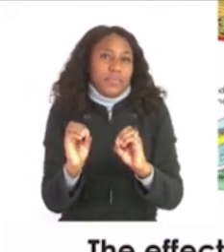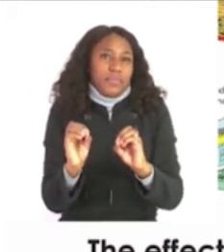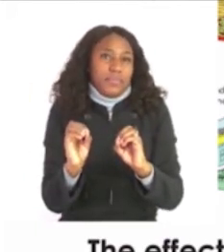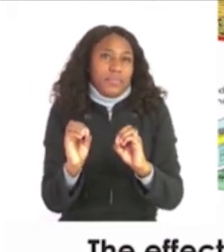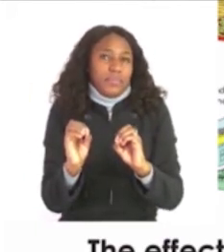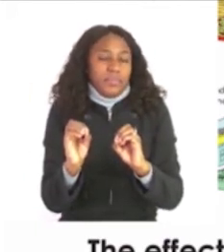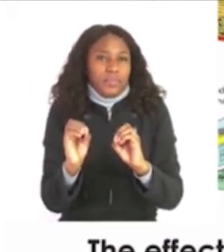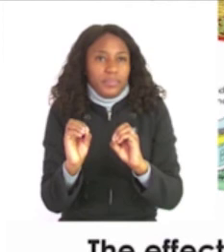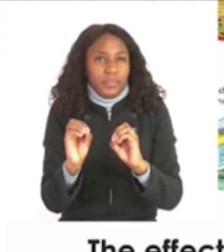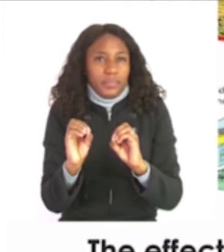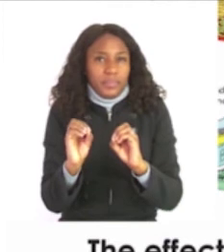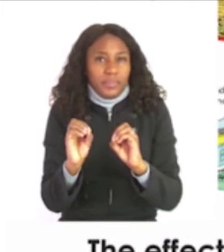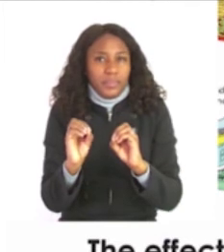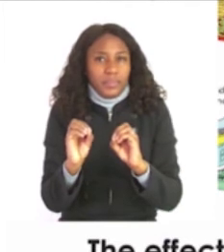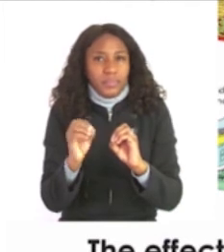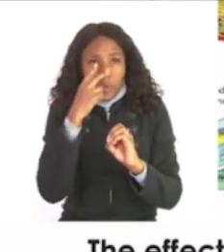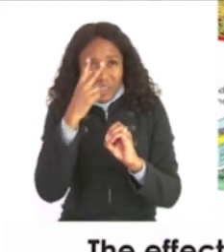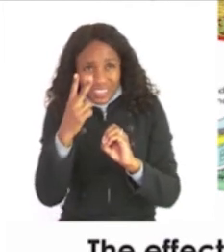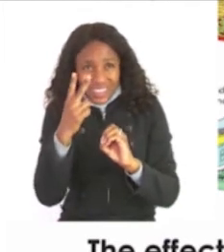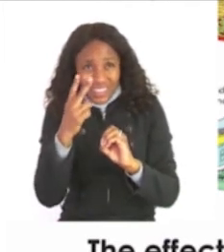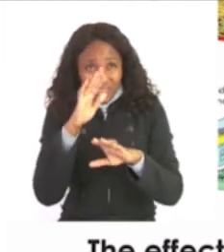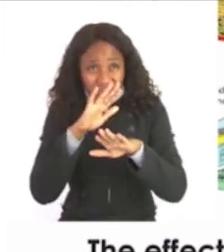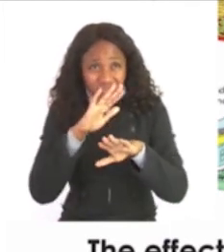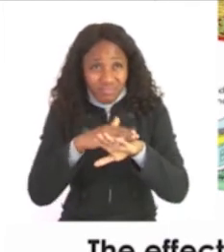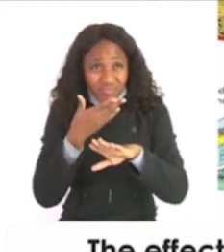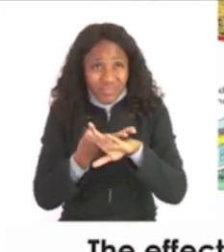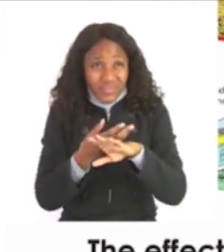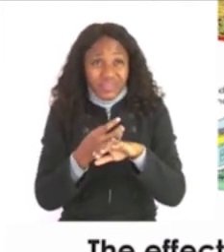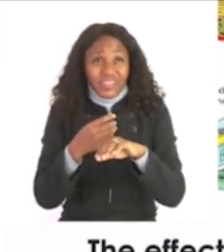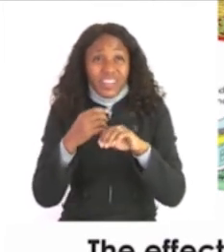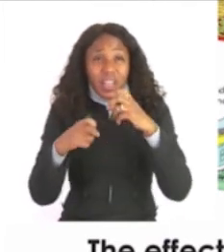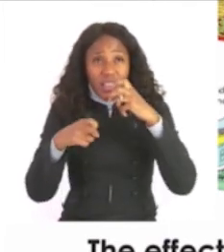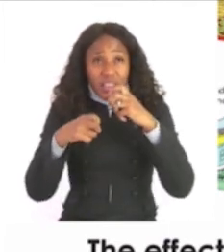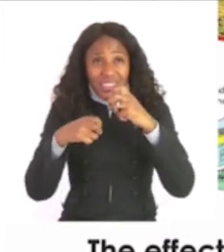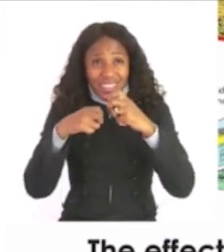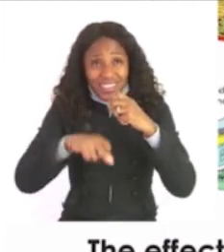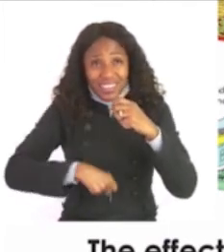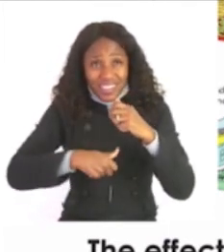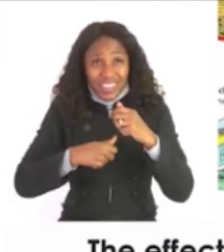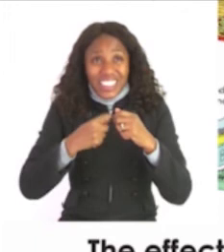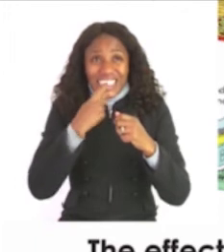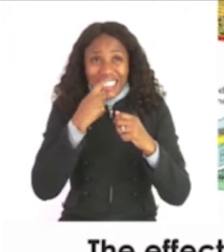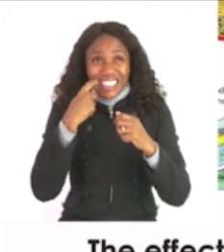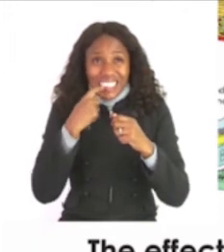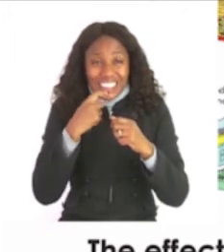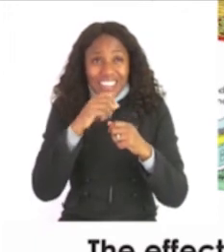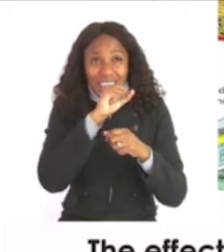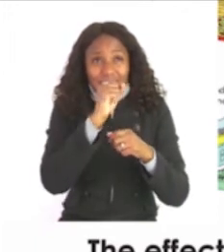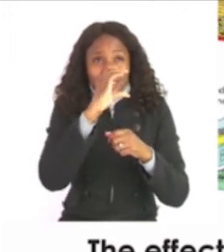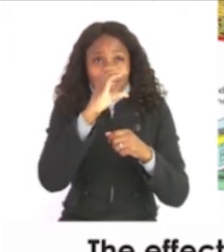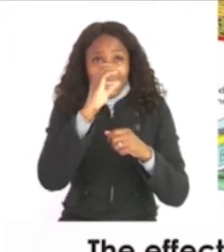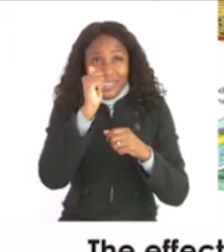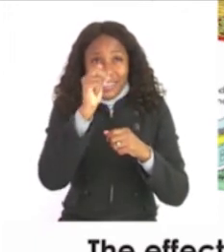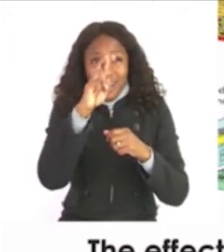don't eat a balanced diet. You can see there on the picture, we have scurvy, that is a disease that can destroy